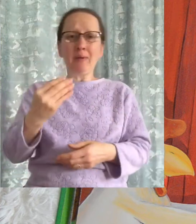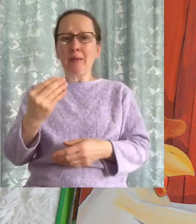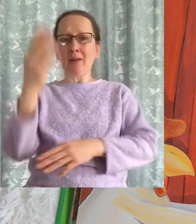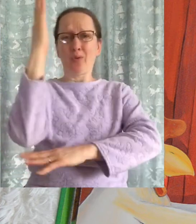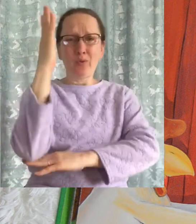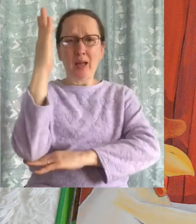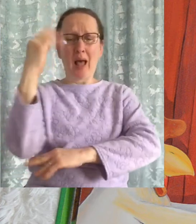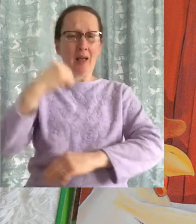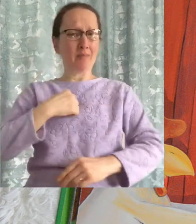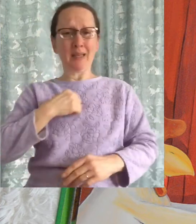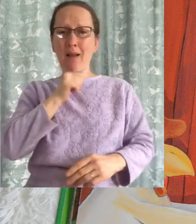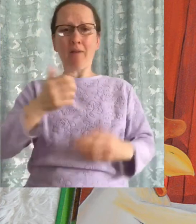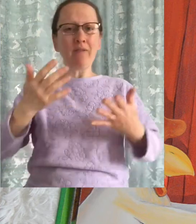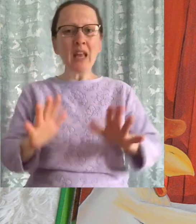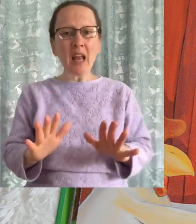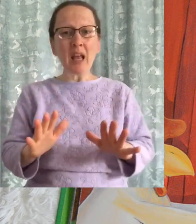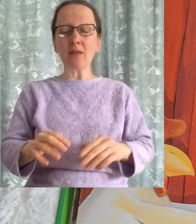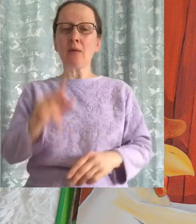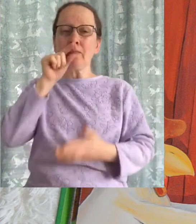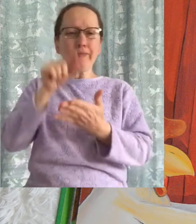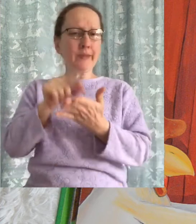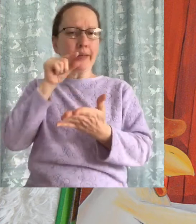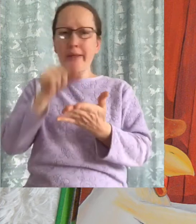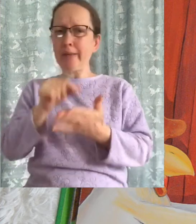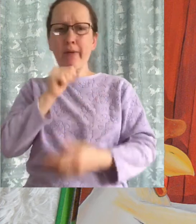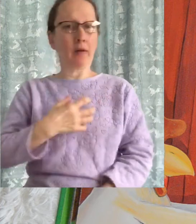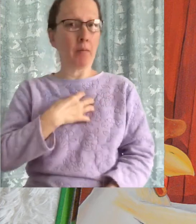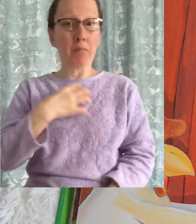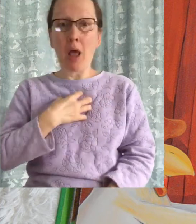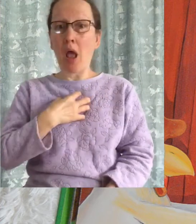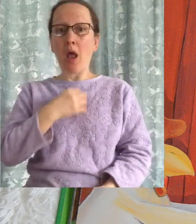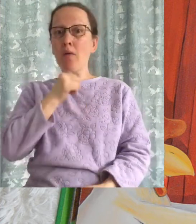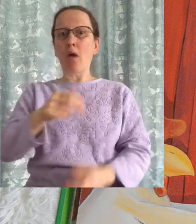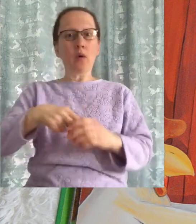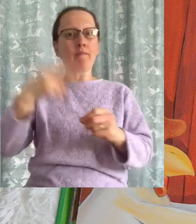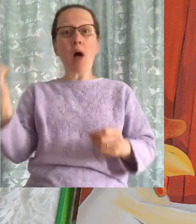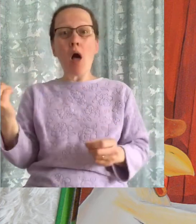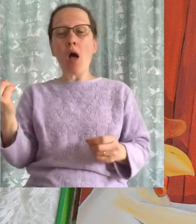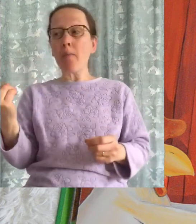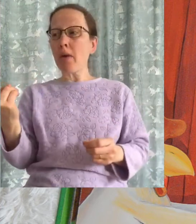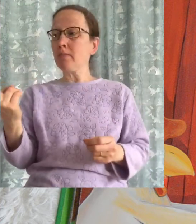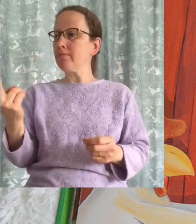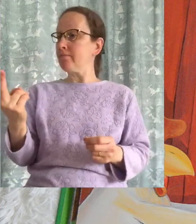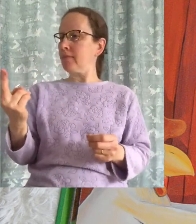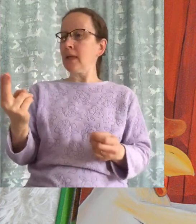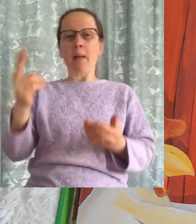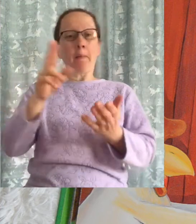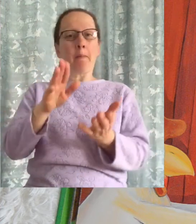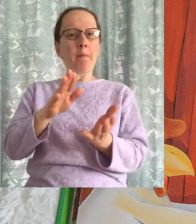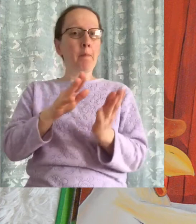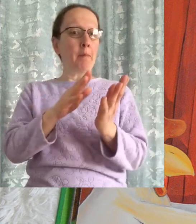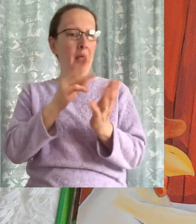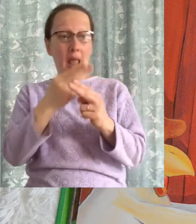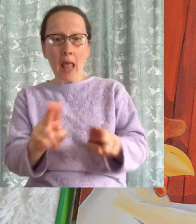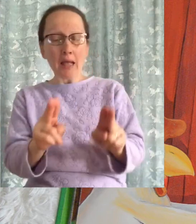she would never be finished by noon. She didn't give up, didn't moan, didn't whine. She painted each